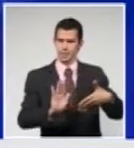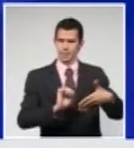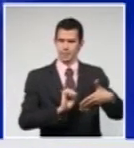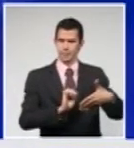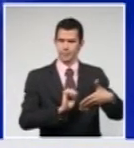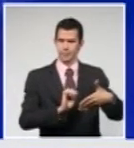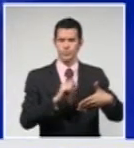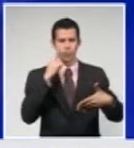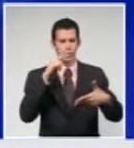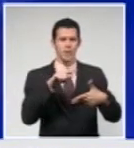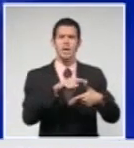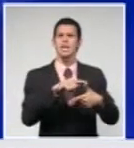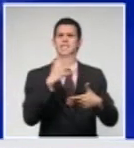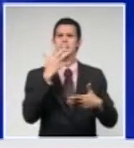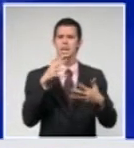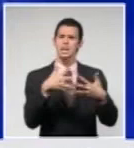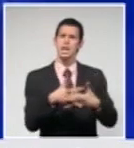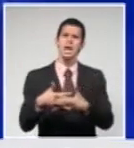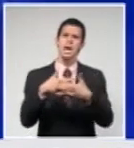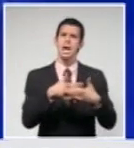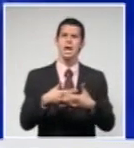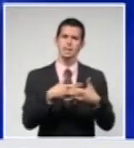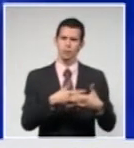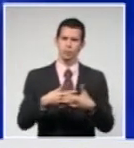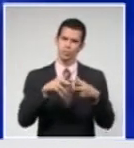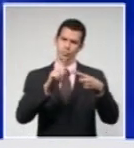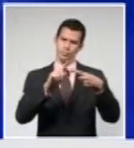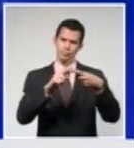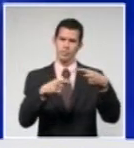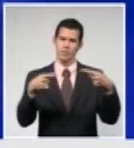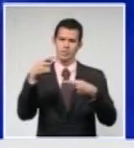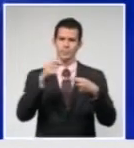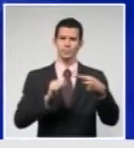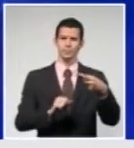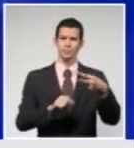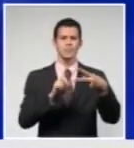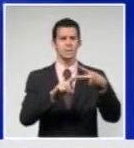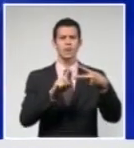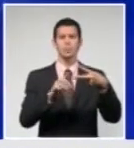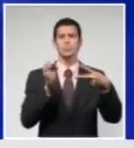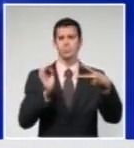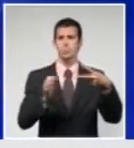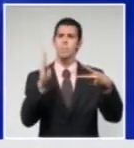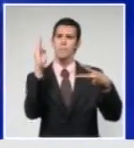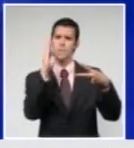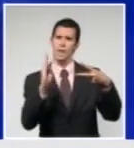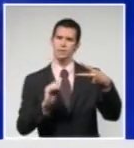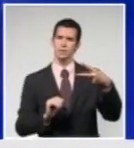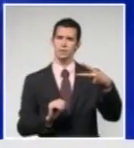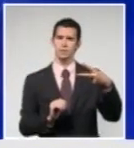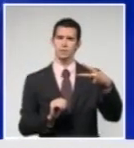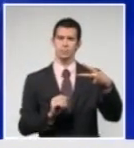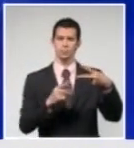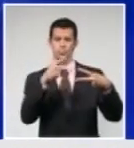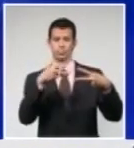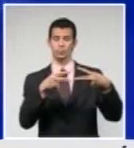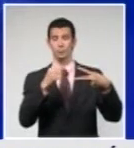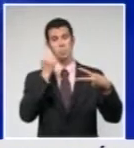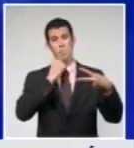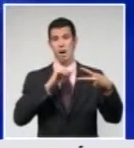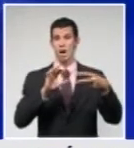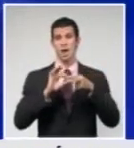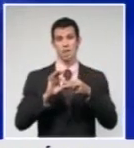and Brazil, comes Colombia, Argentina, Peru, Mexico,